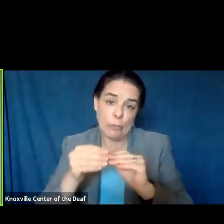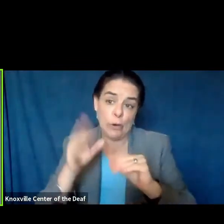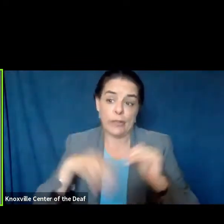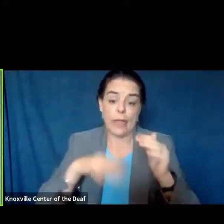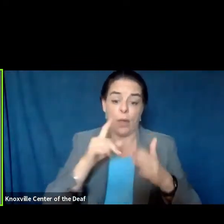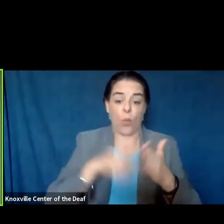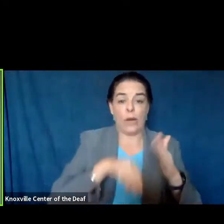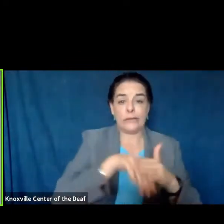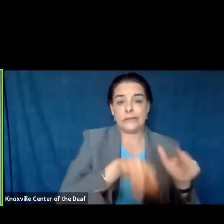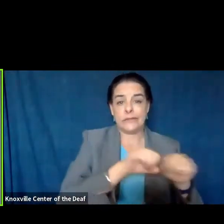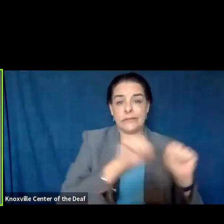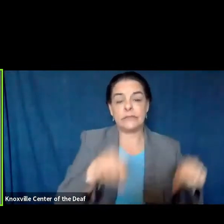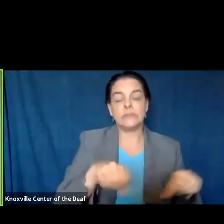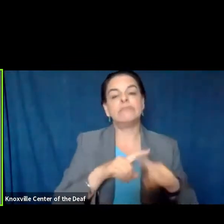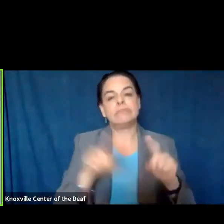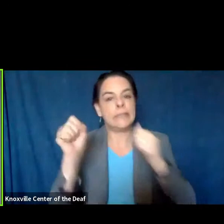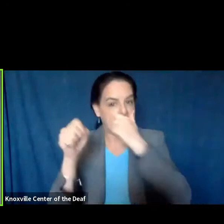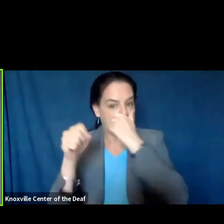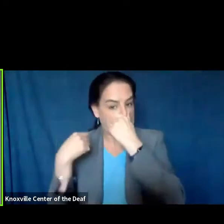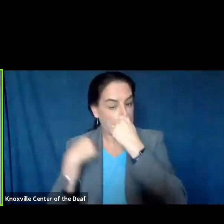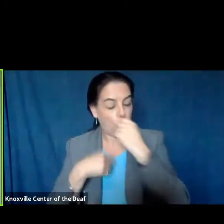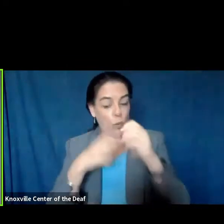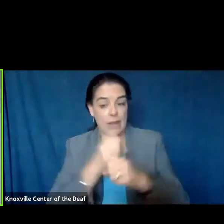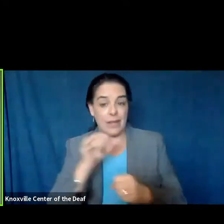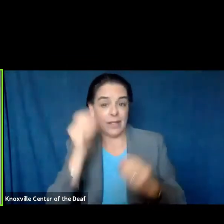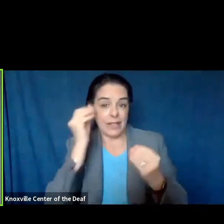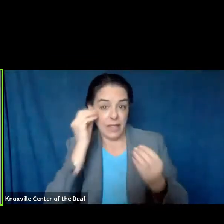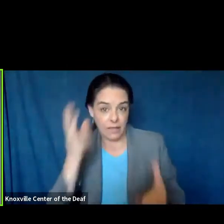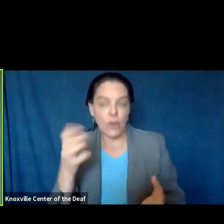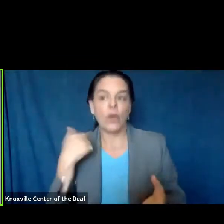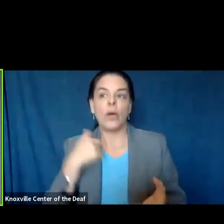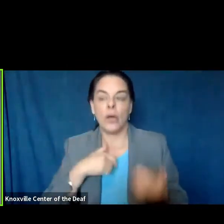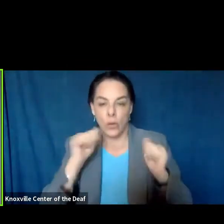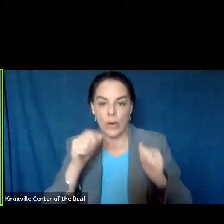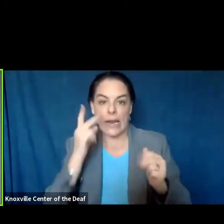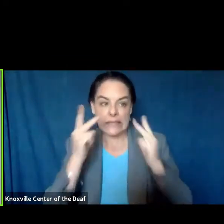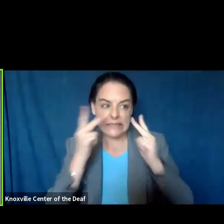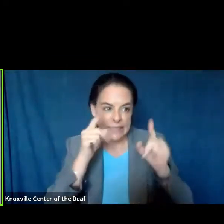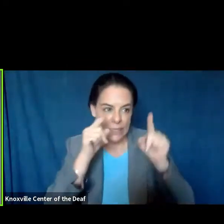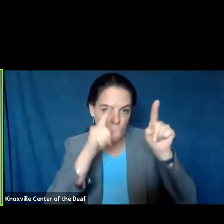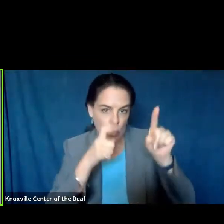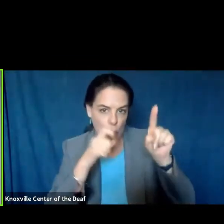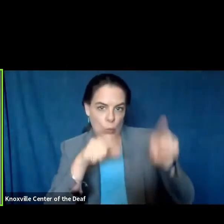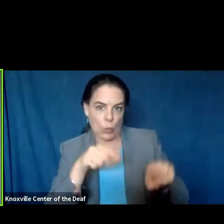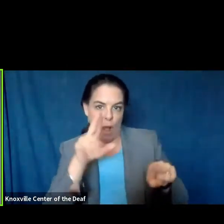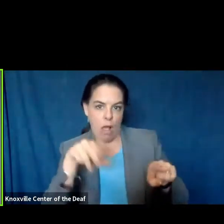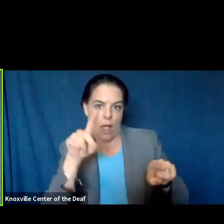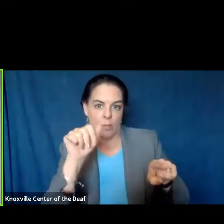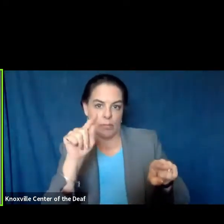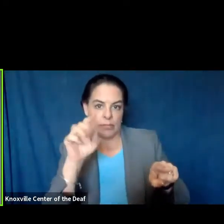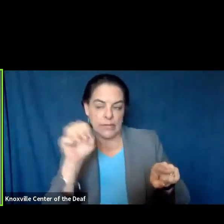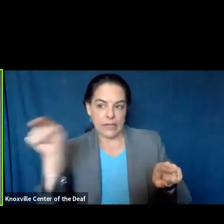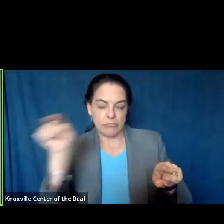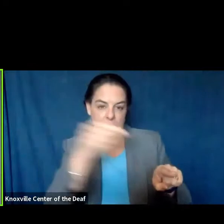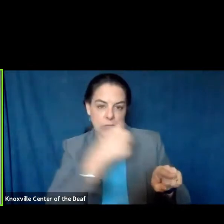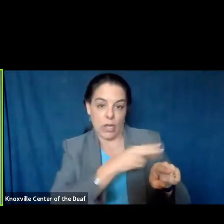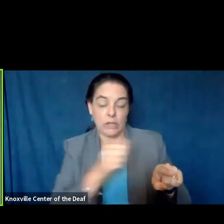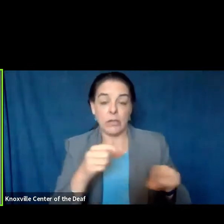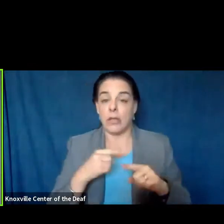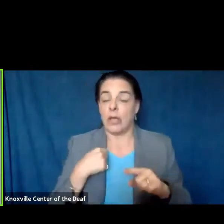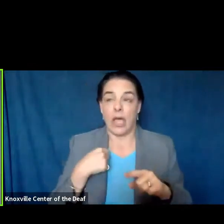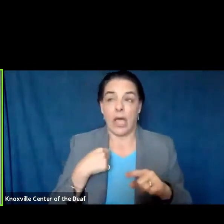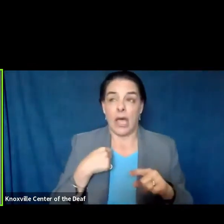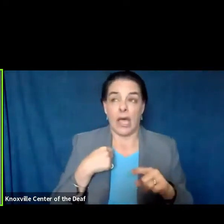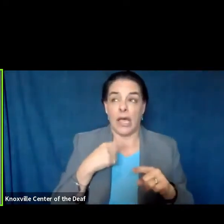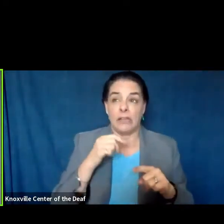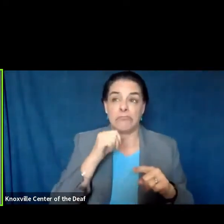But yes, when we pull the data, we can see that everybody's updated. And I don't believe I heard that they had not on that